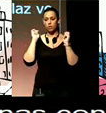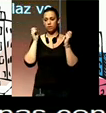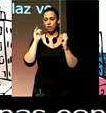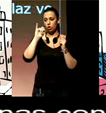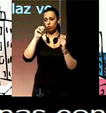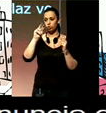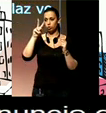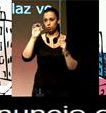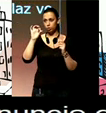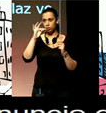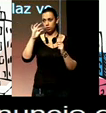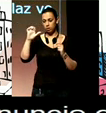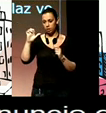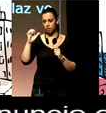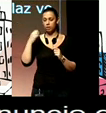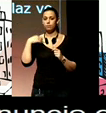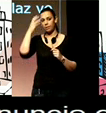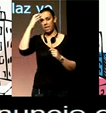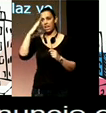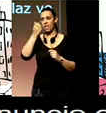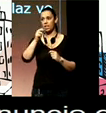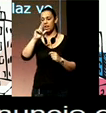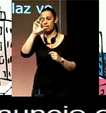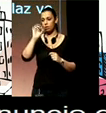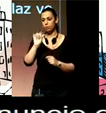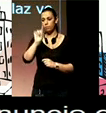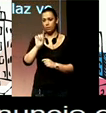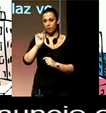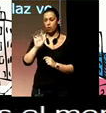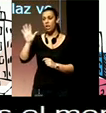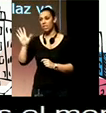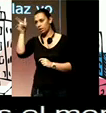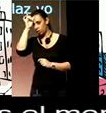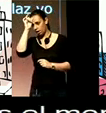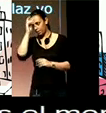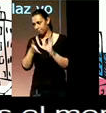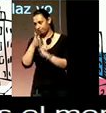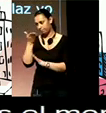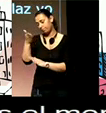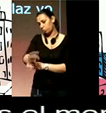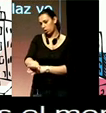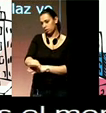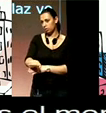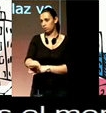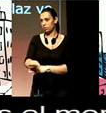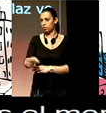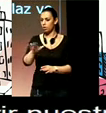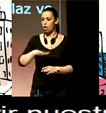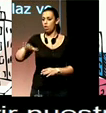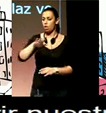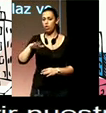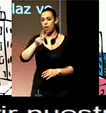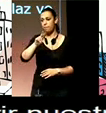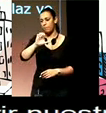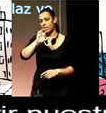Next slide is the Juste Monastery, where the Emperor Charles